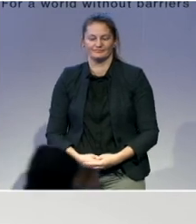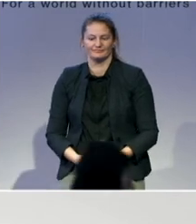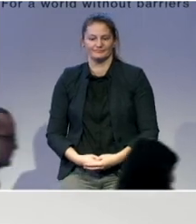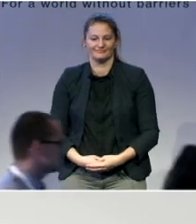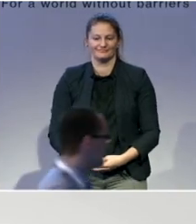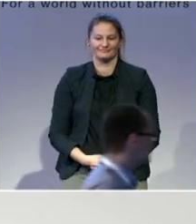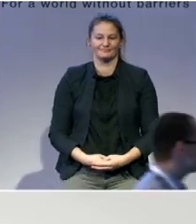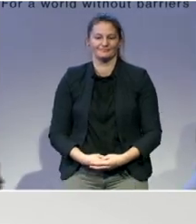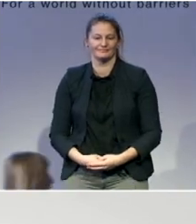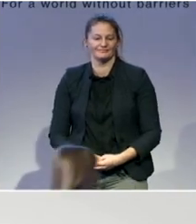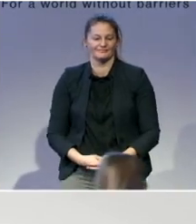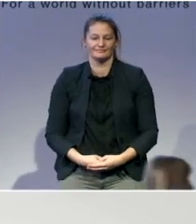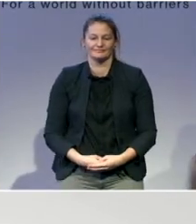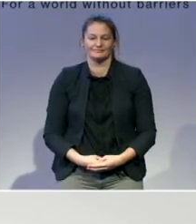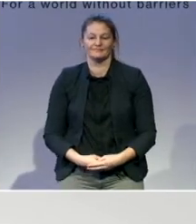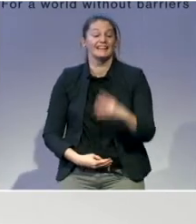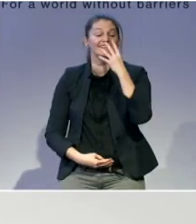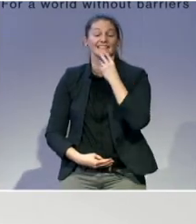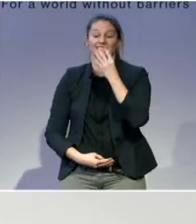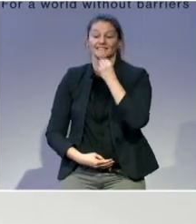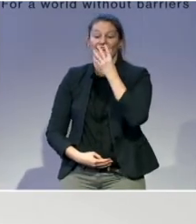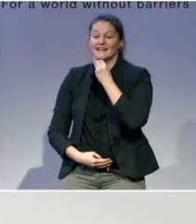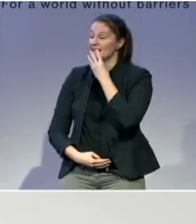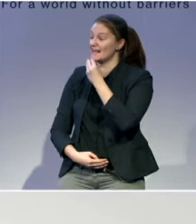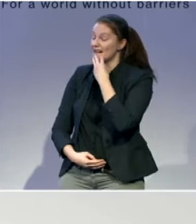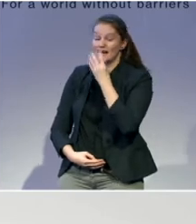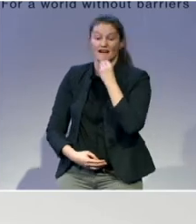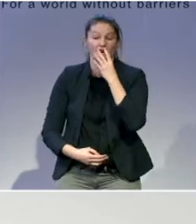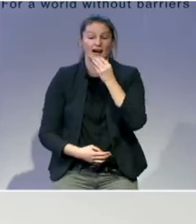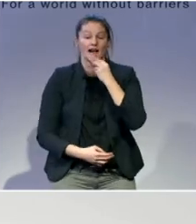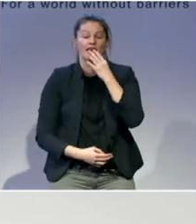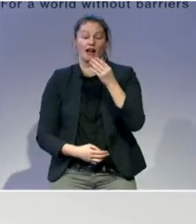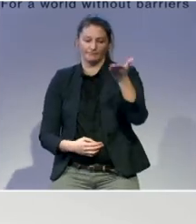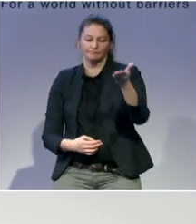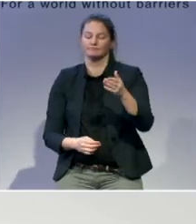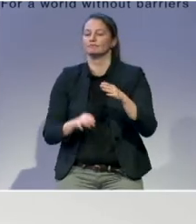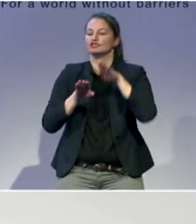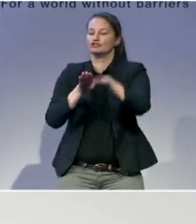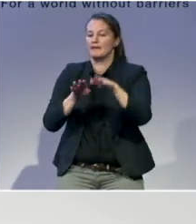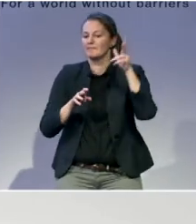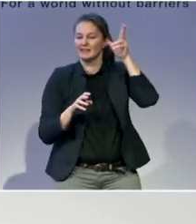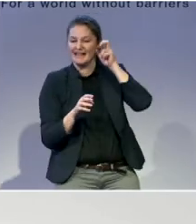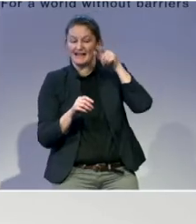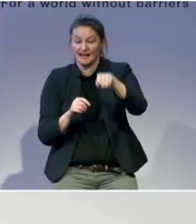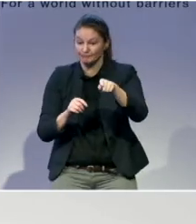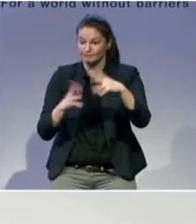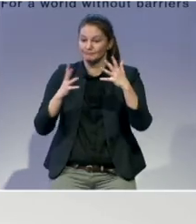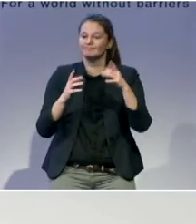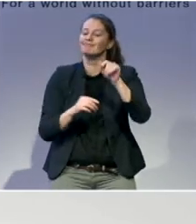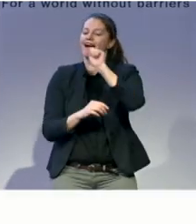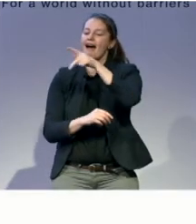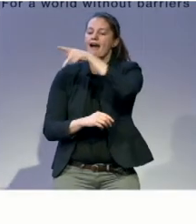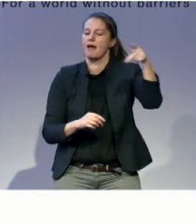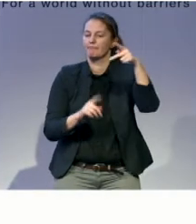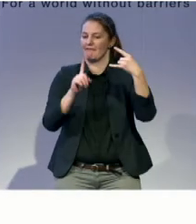Congratulations to Step Here from Israel. Step Here launched an app that provides orientation and audio messaging